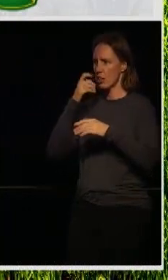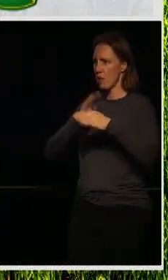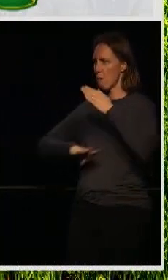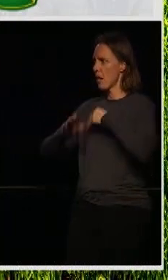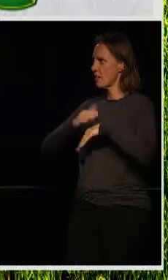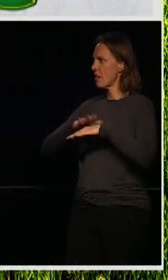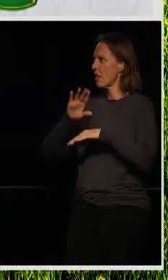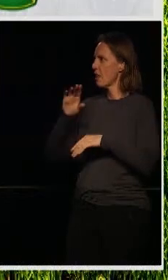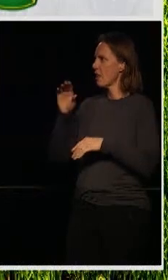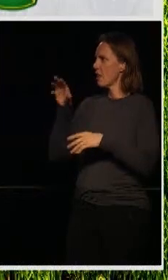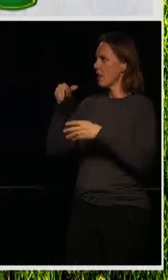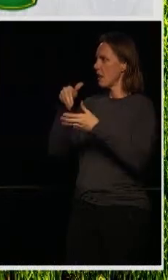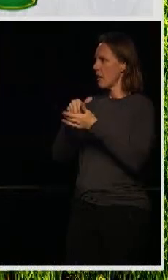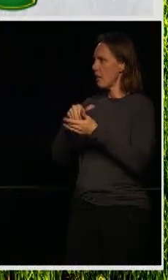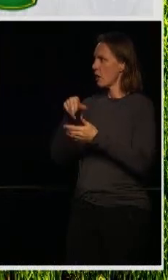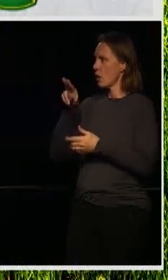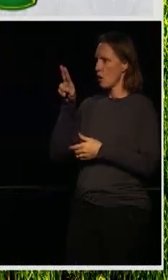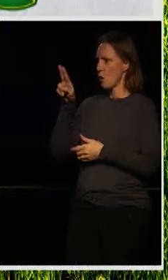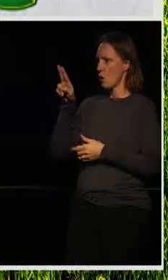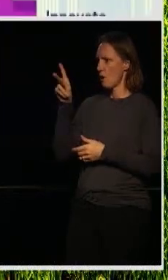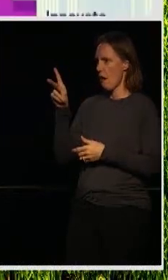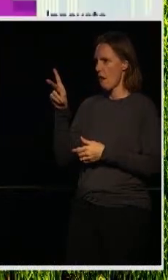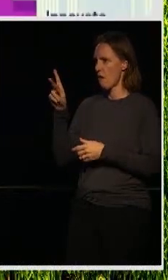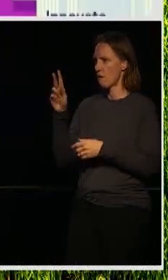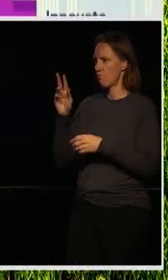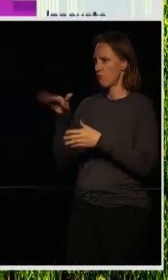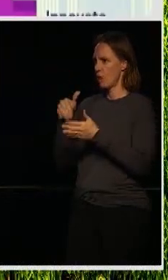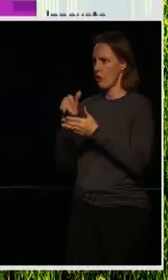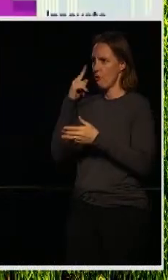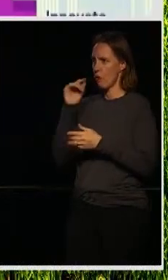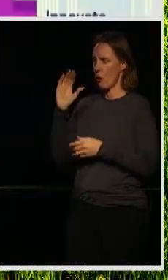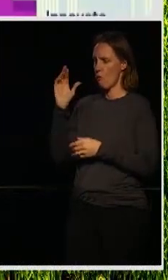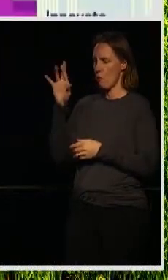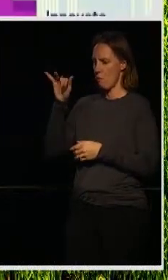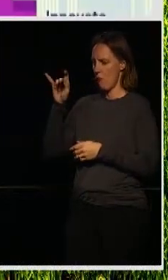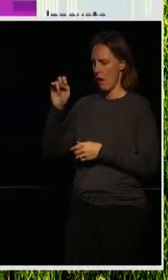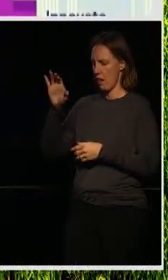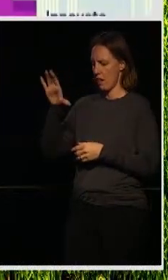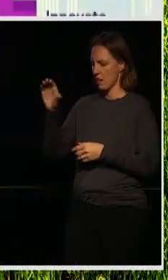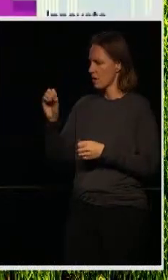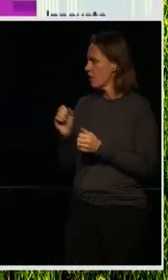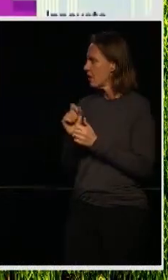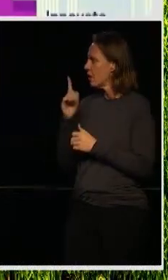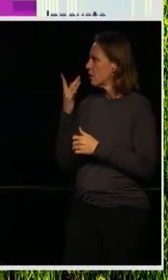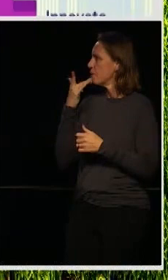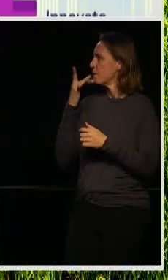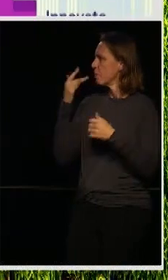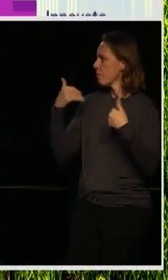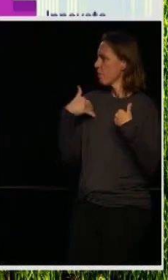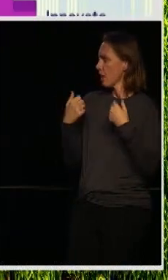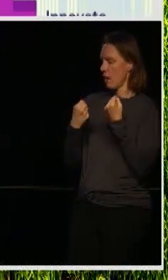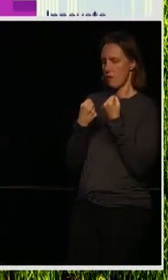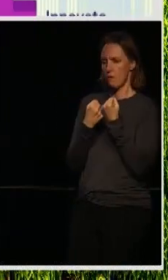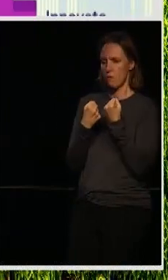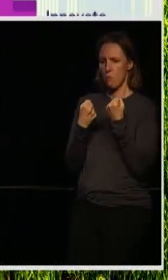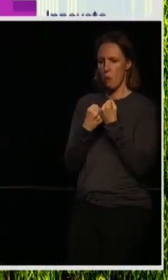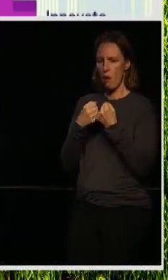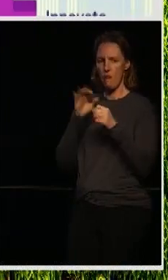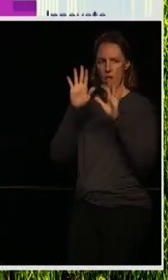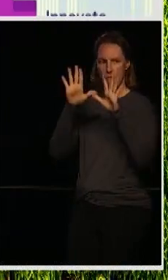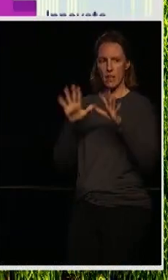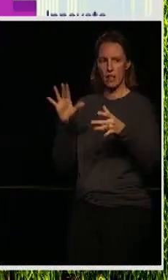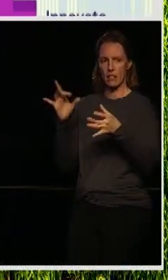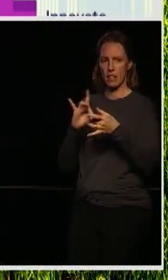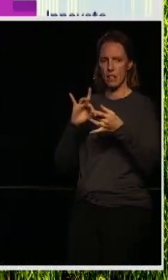which is the new UK Centre for Robotics. And we're lucky to have the support of a fantastic network, including our non-executive director,